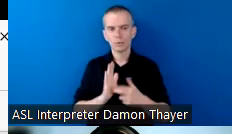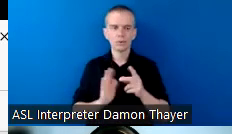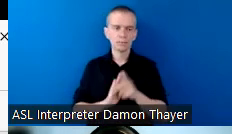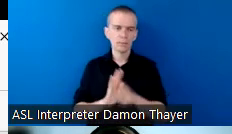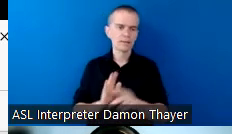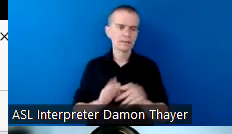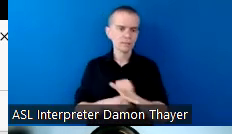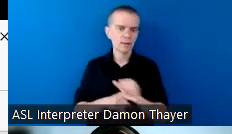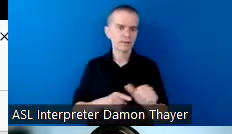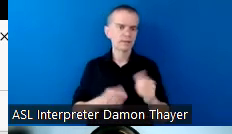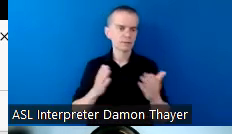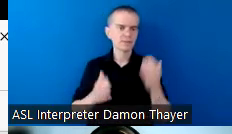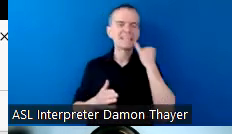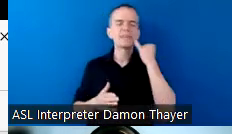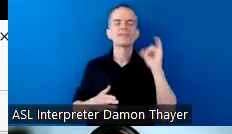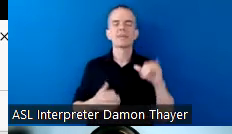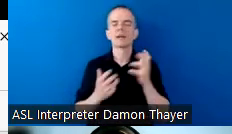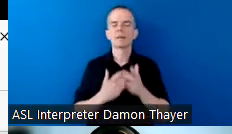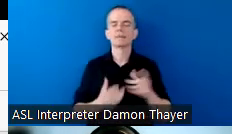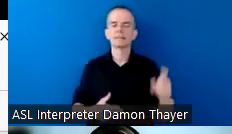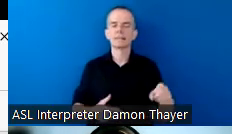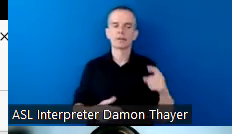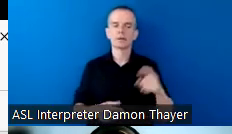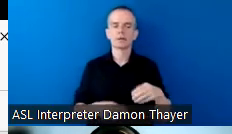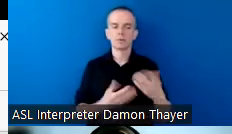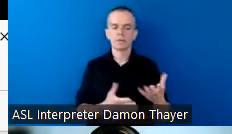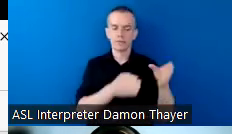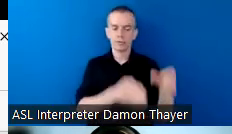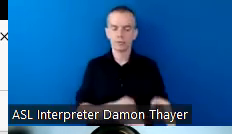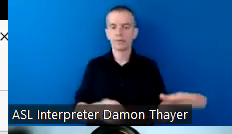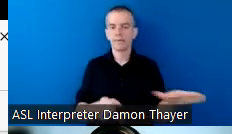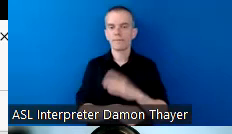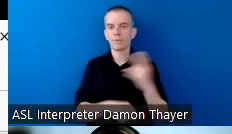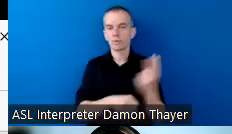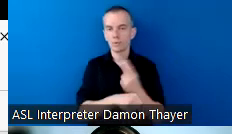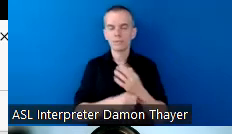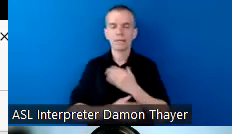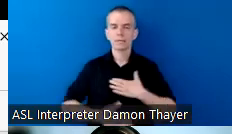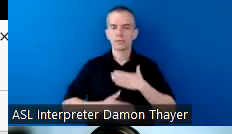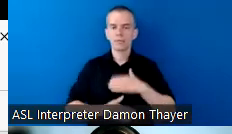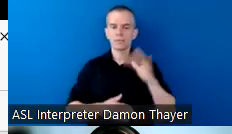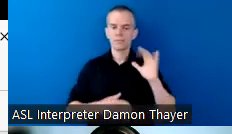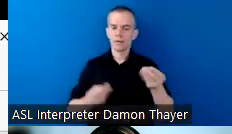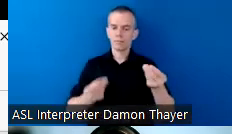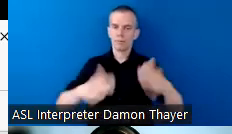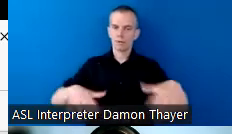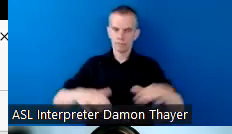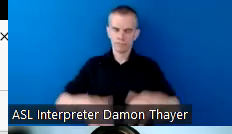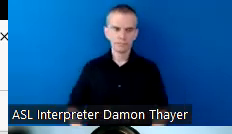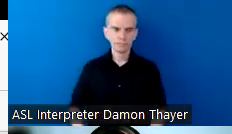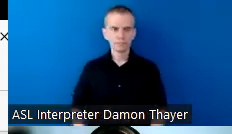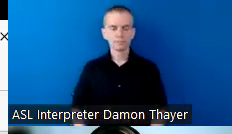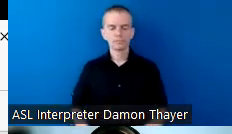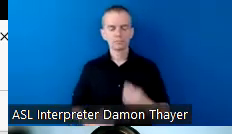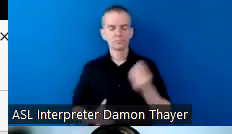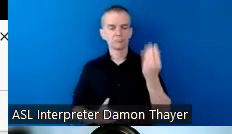such accommodations may be necessary to afford such persons full use and enjoyment of the premises. I have been